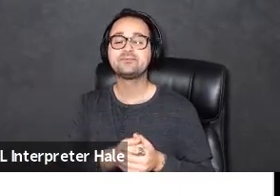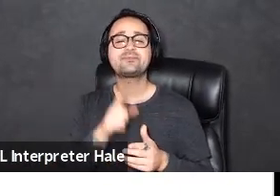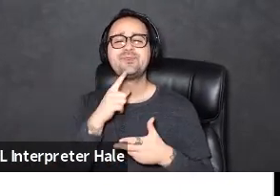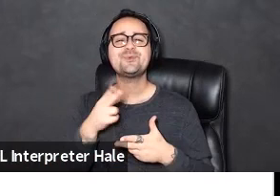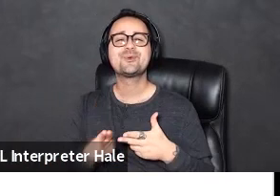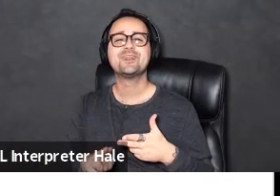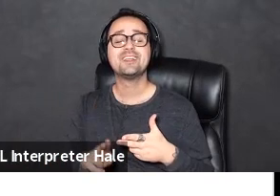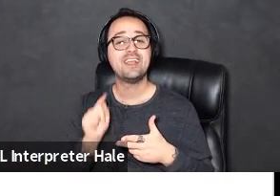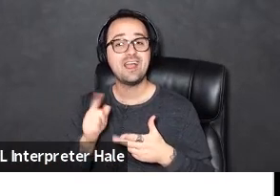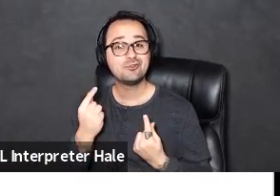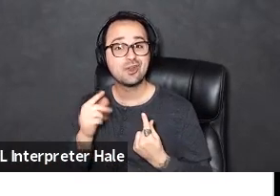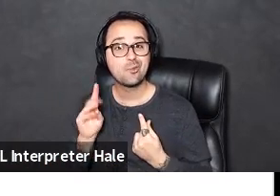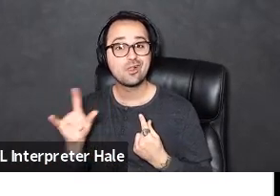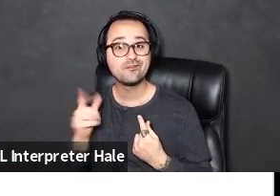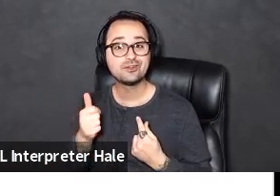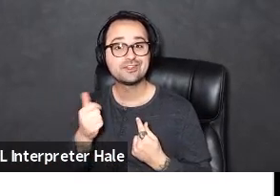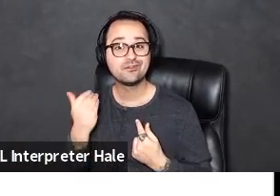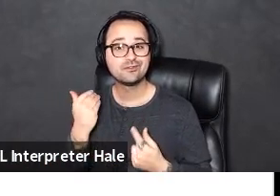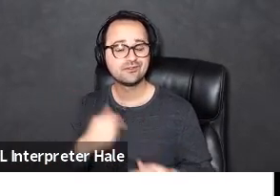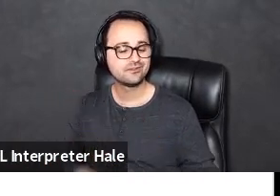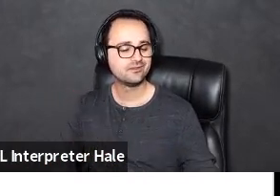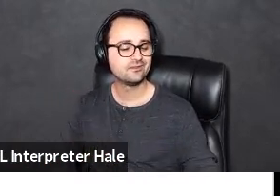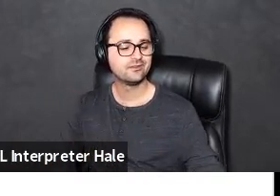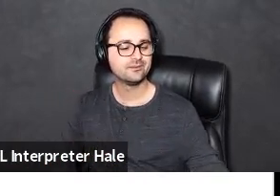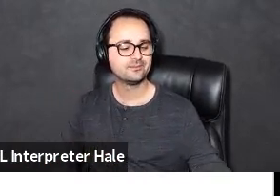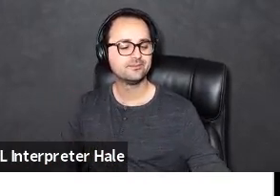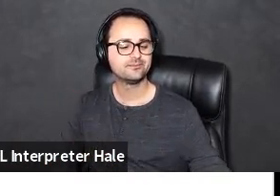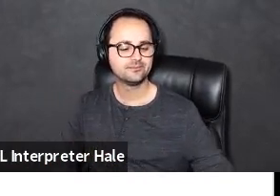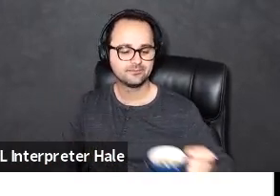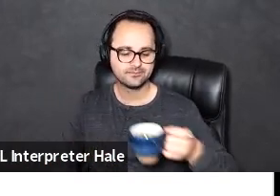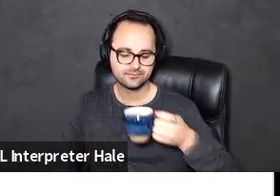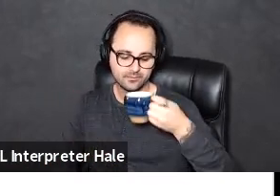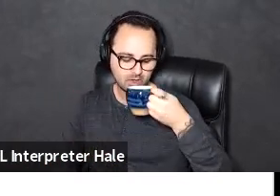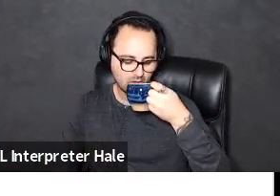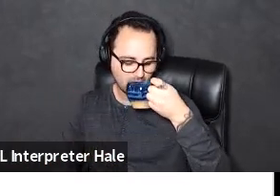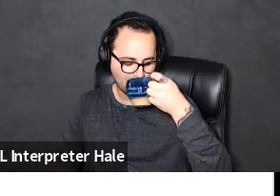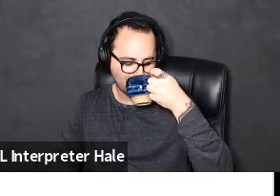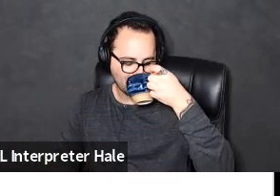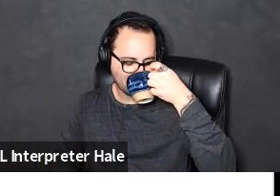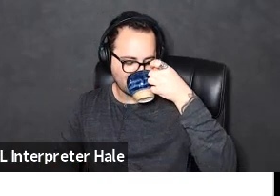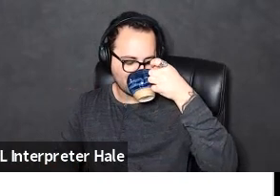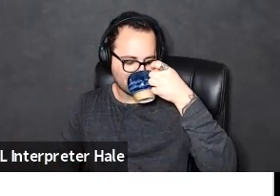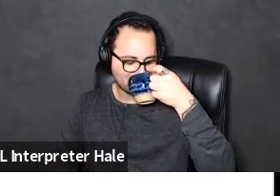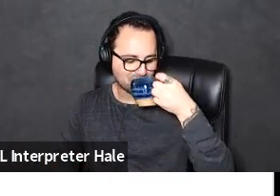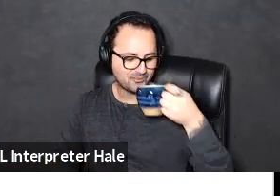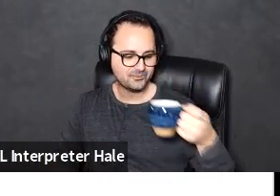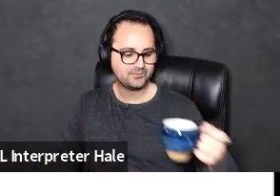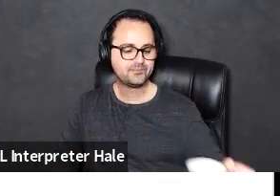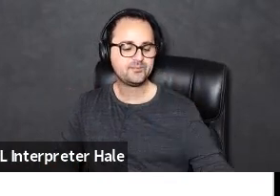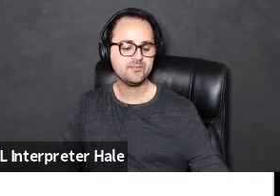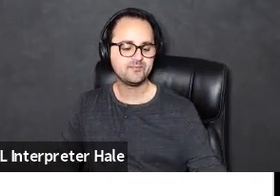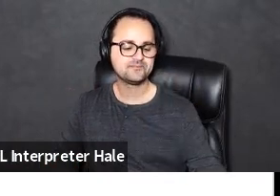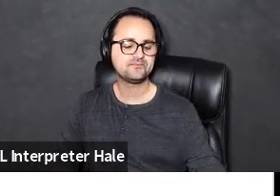have you done a will for yourself? And, you know, one of the reasons for asking the question on that, as Craig said,